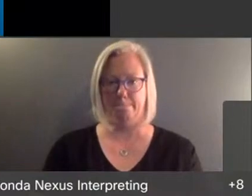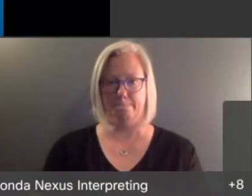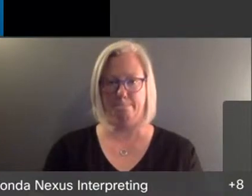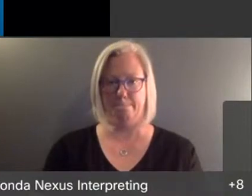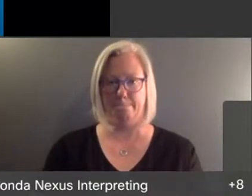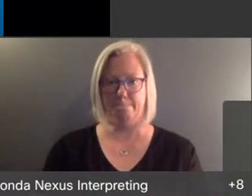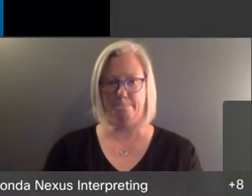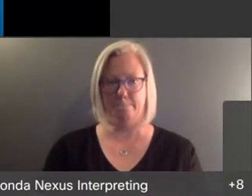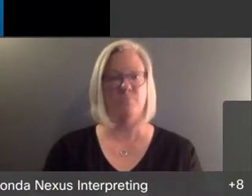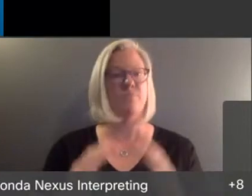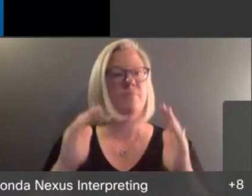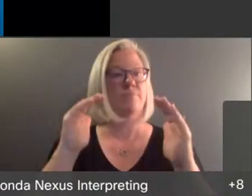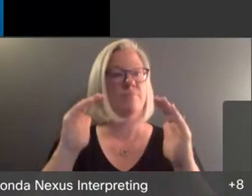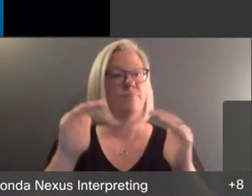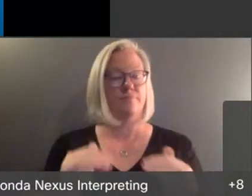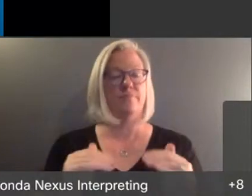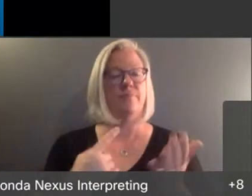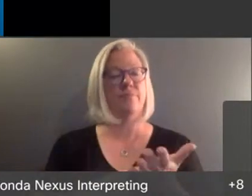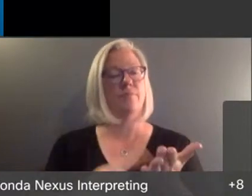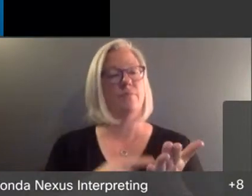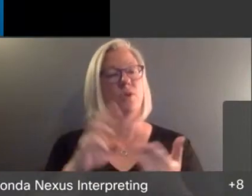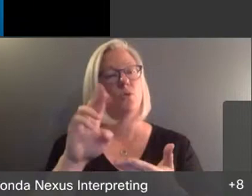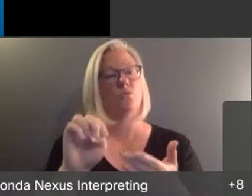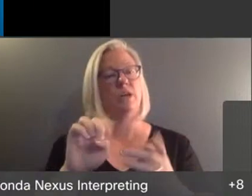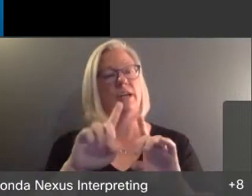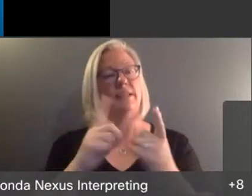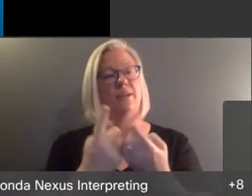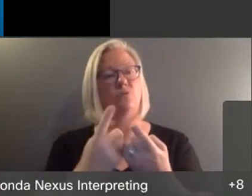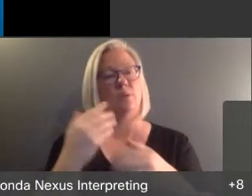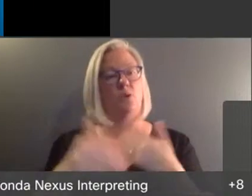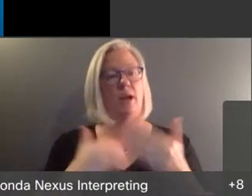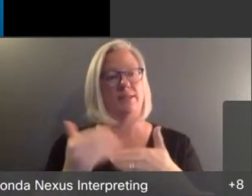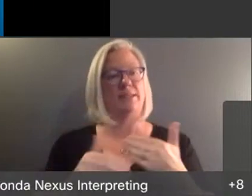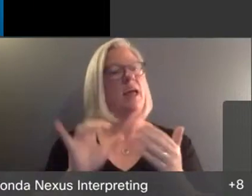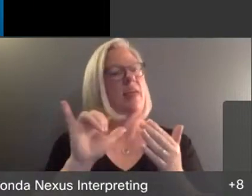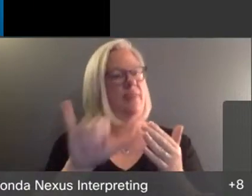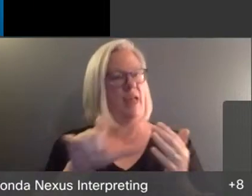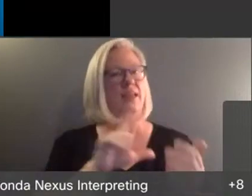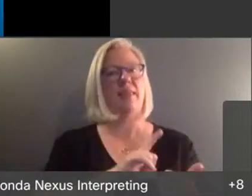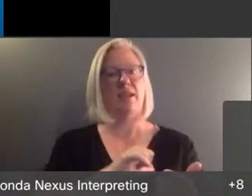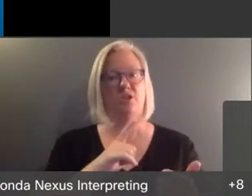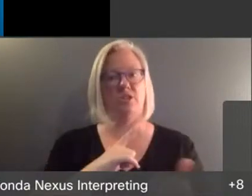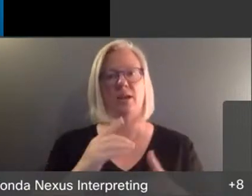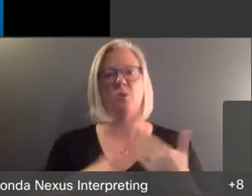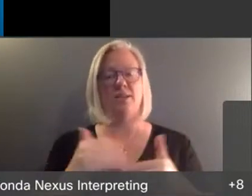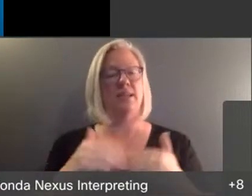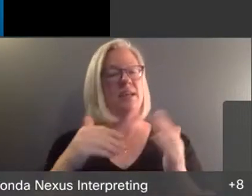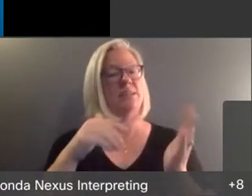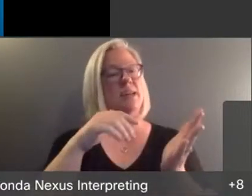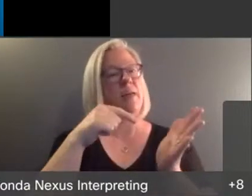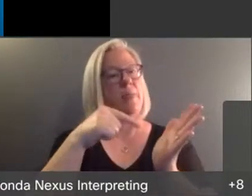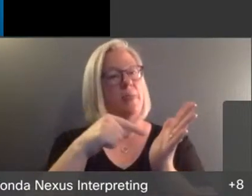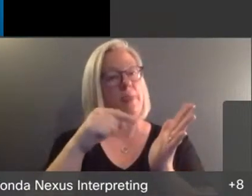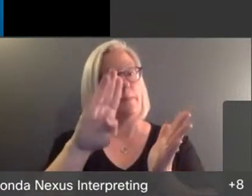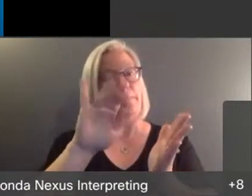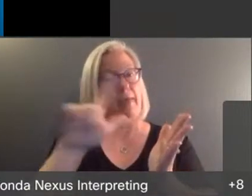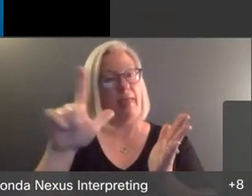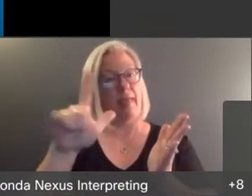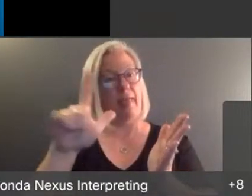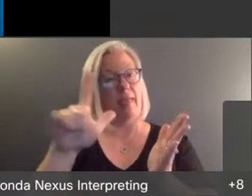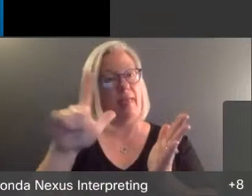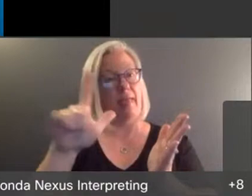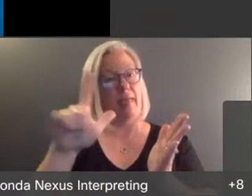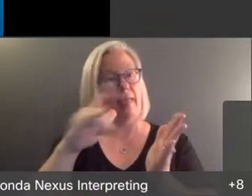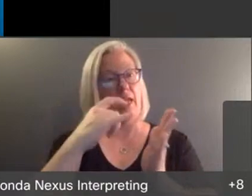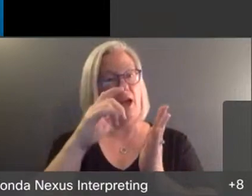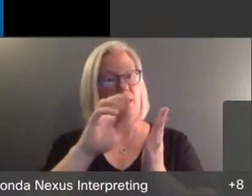Next, I'd like to discuss the redistricting process. It's a legislative process. The bills are drawn on a computer, and then the bills that are submitted